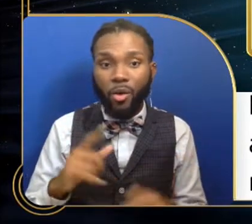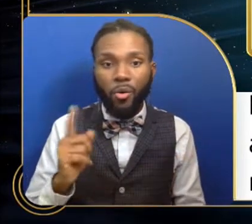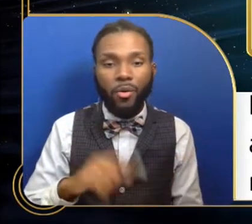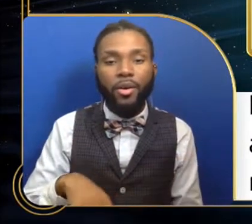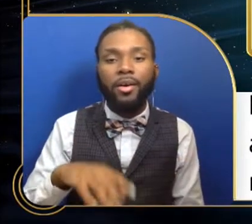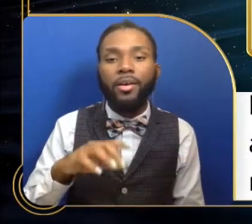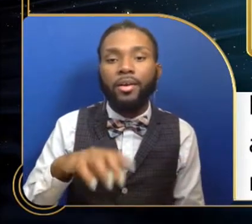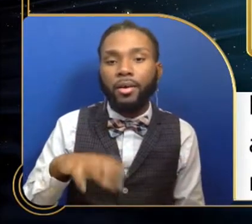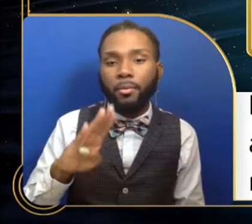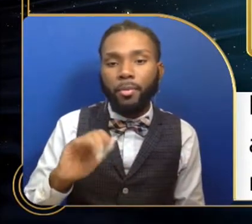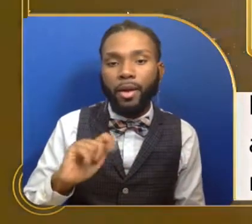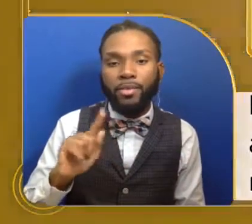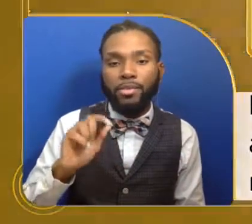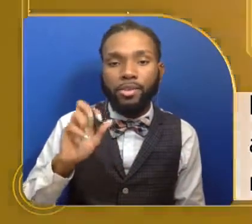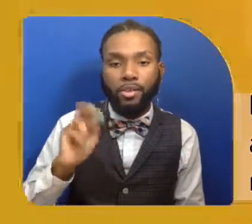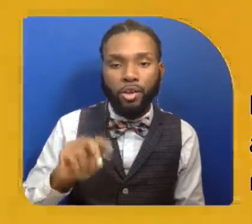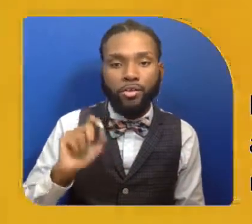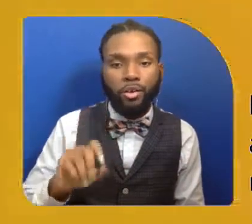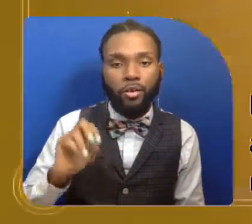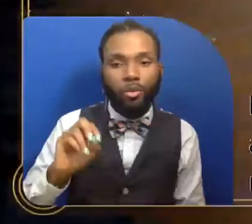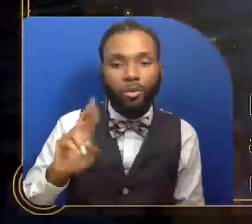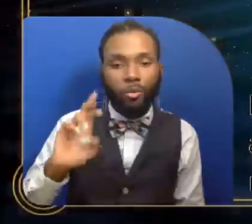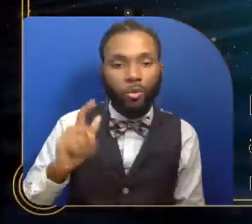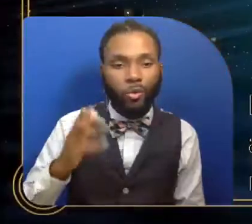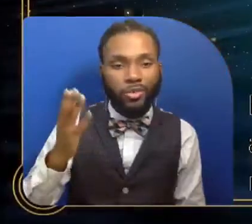bazelon.org/donate. We'll wait.